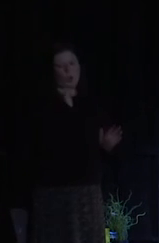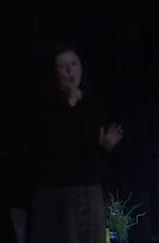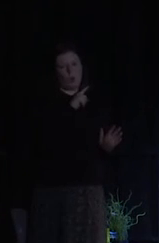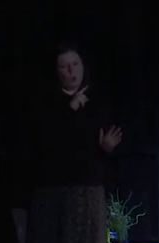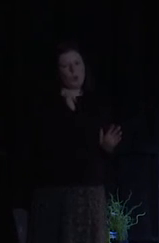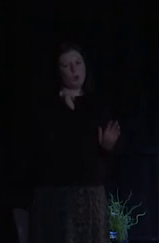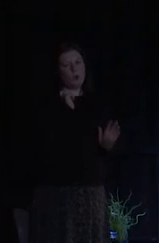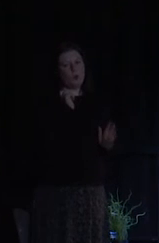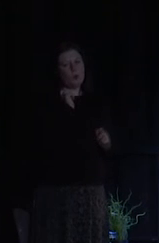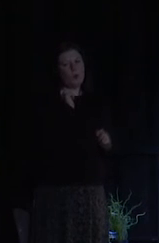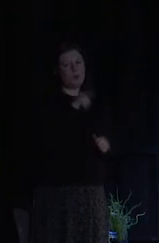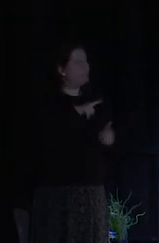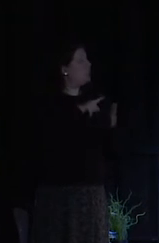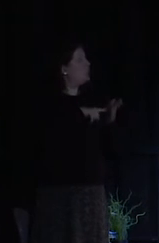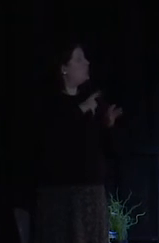choice.